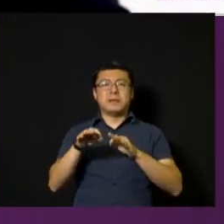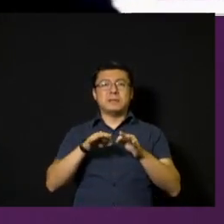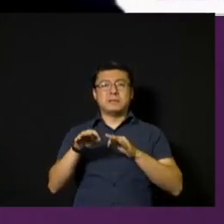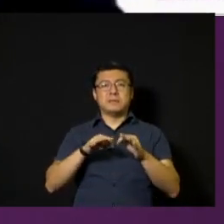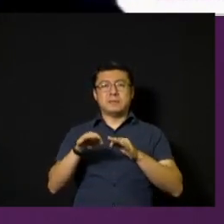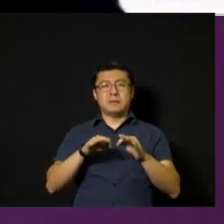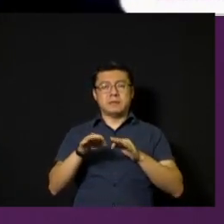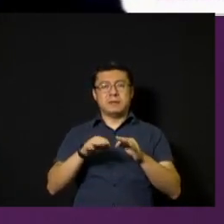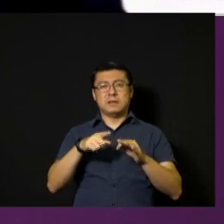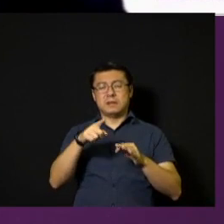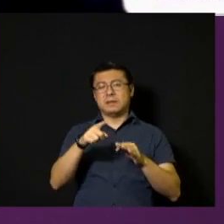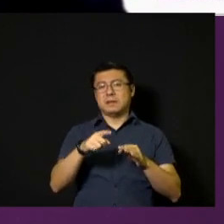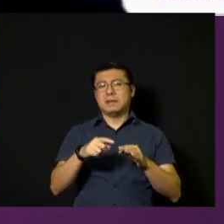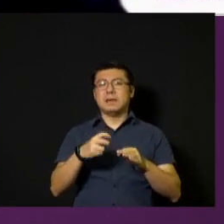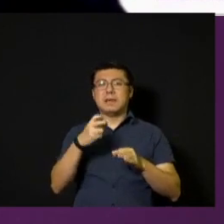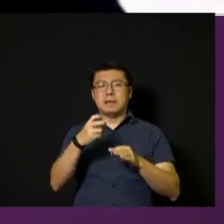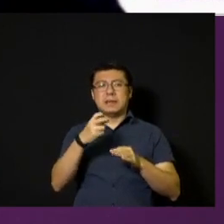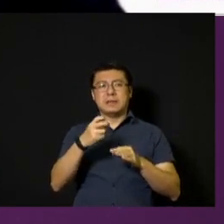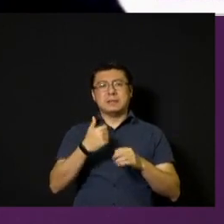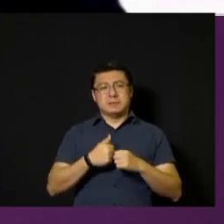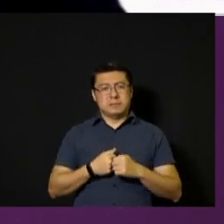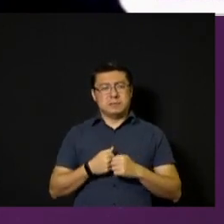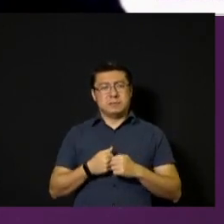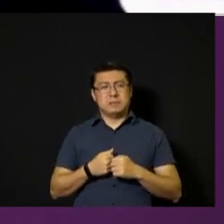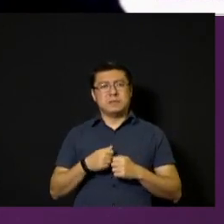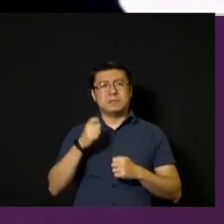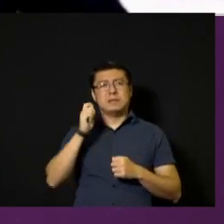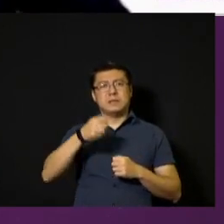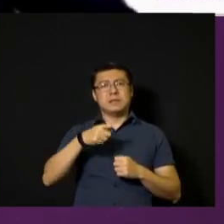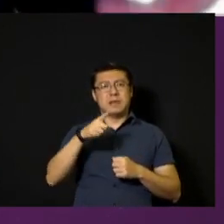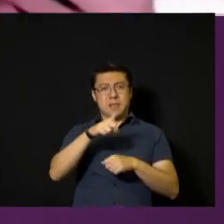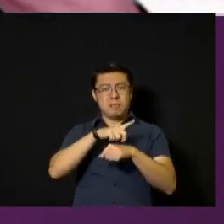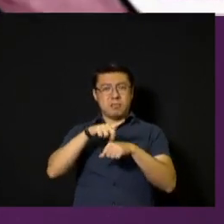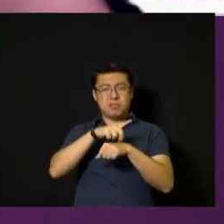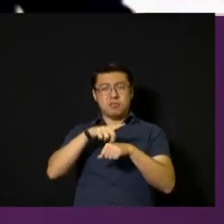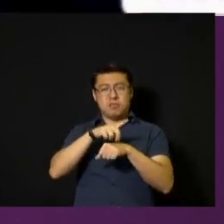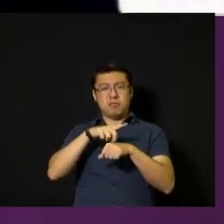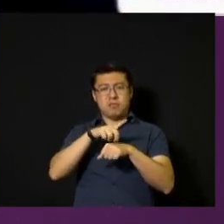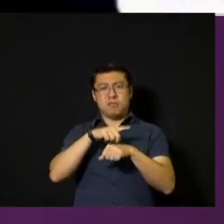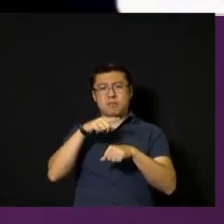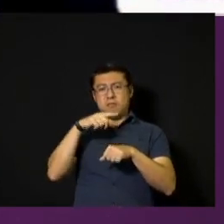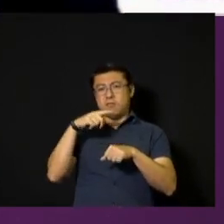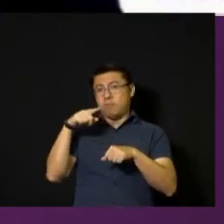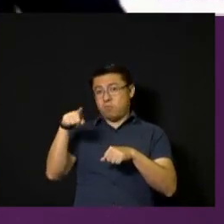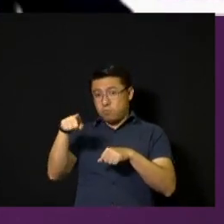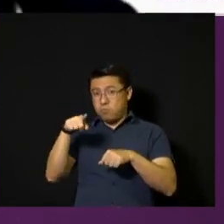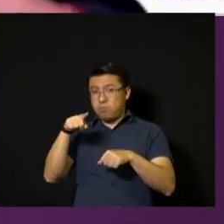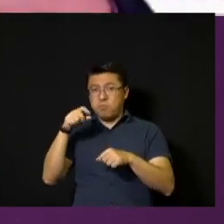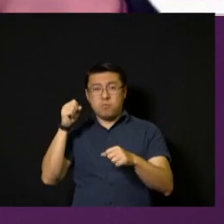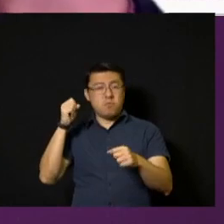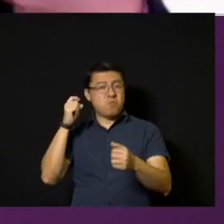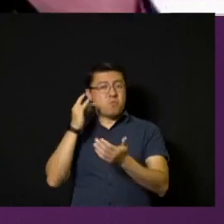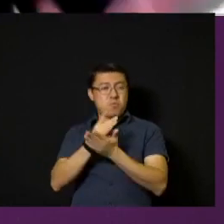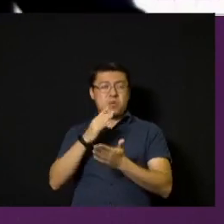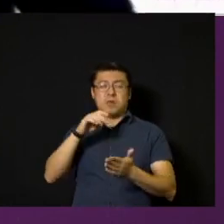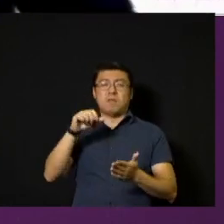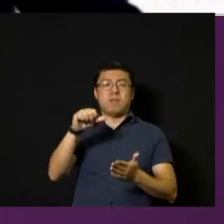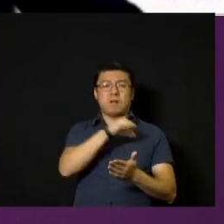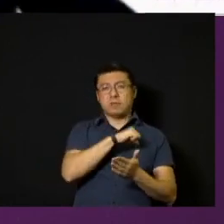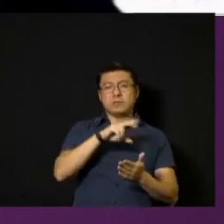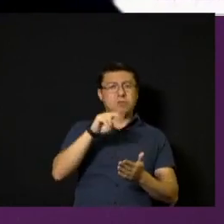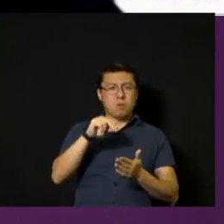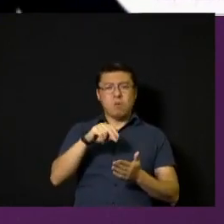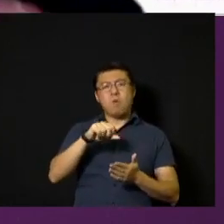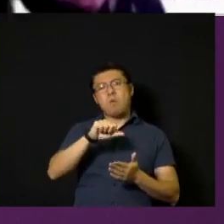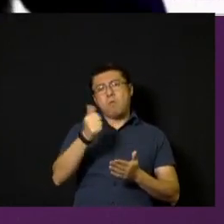Diego says, and how do you get it? Working with people's rank. You want to become diamond? Stop thinking in yourself